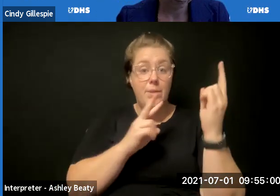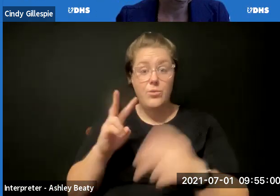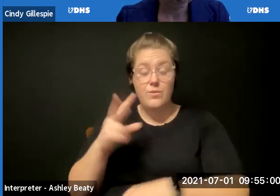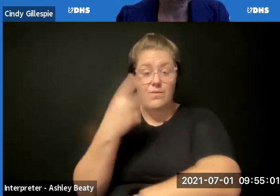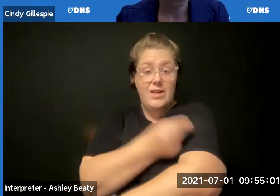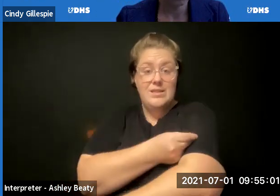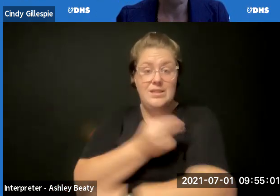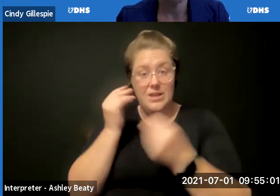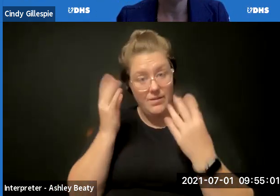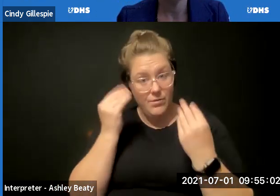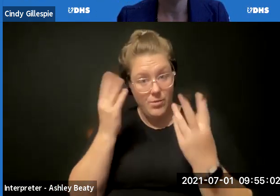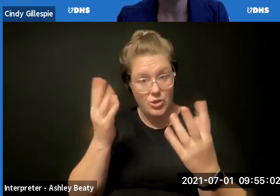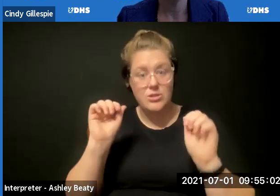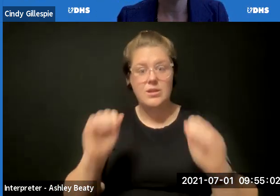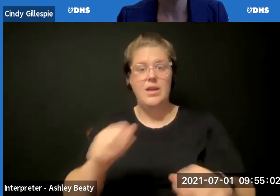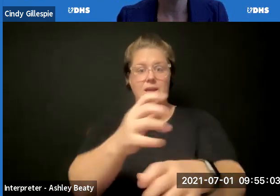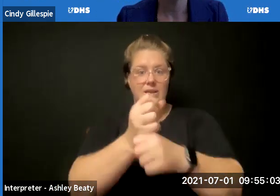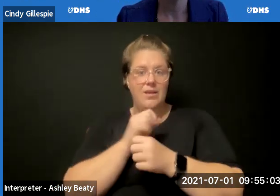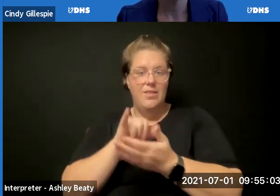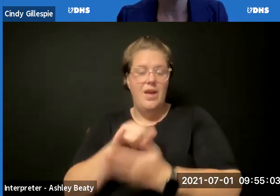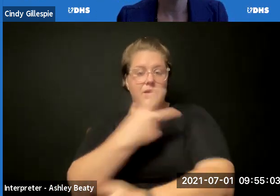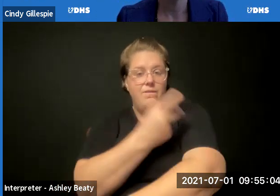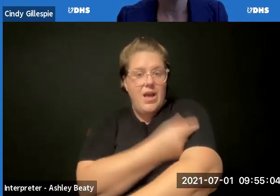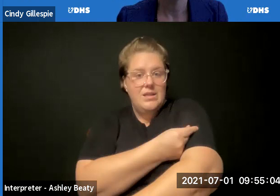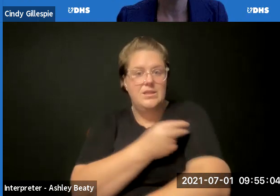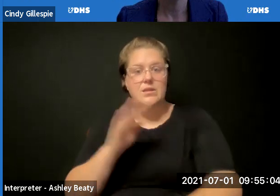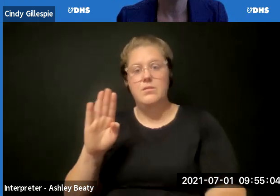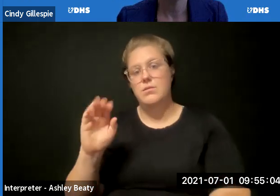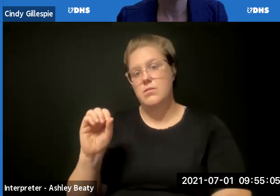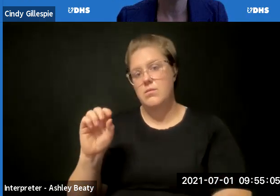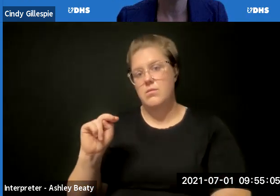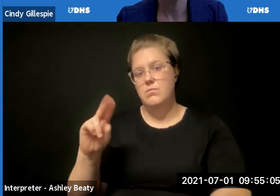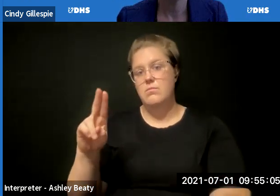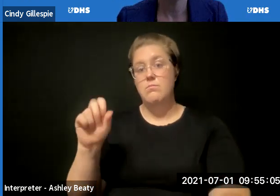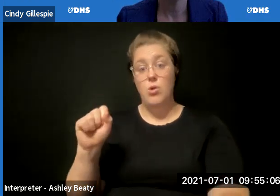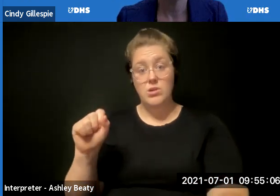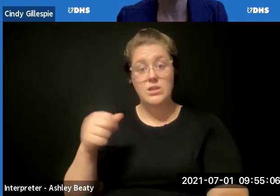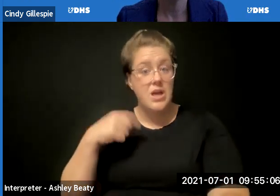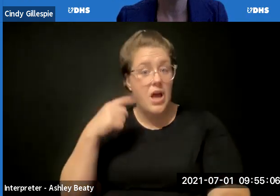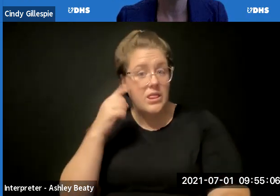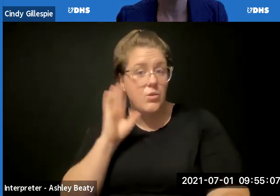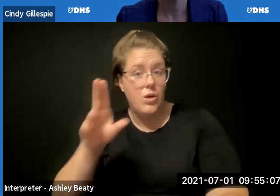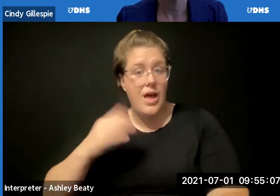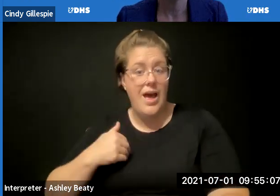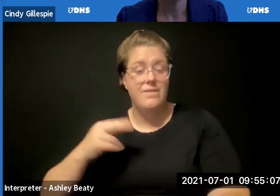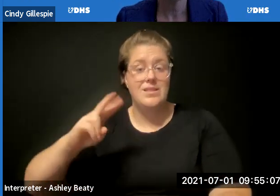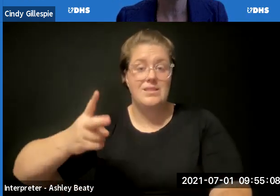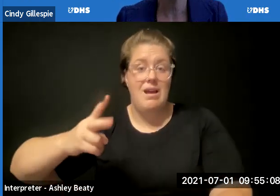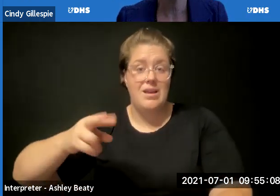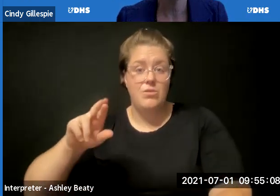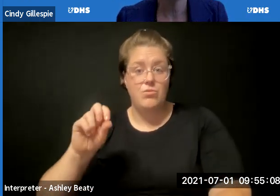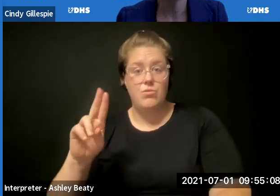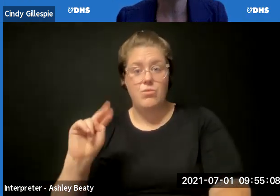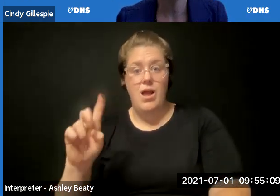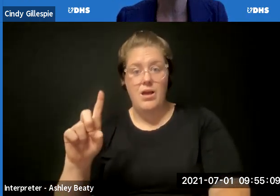be able to get the vaccine bonus. So that'll be coming out. And I believe there's going to be a second round coming up as well. And we can definitely get information